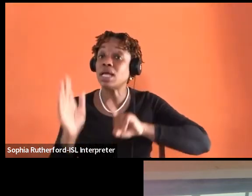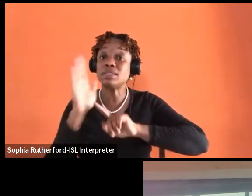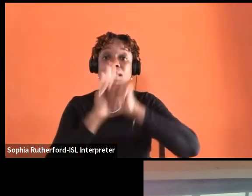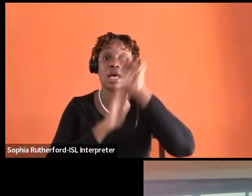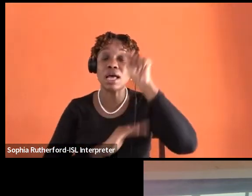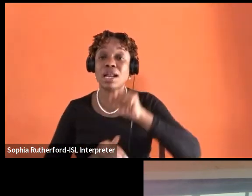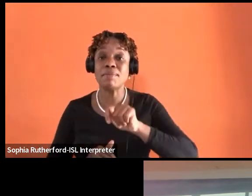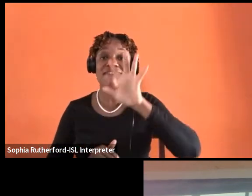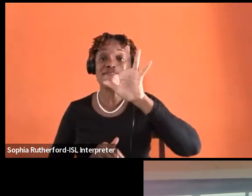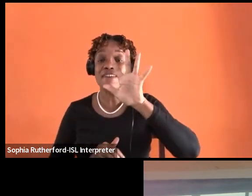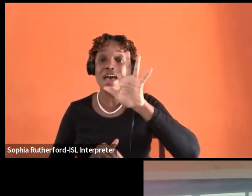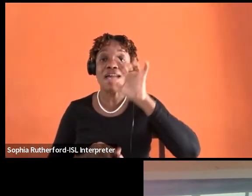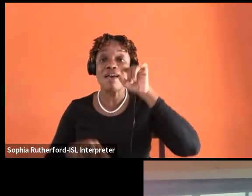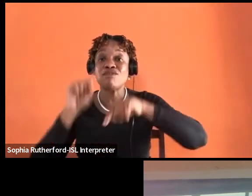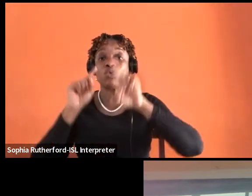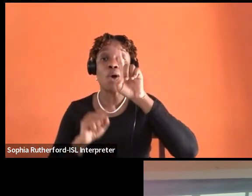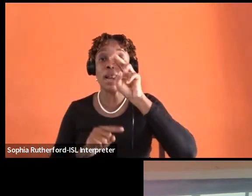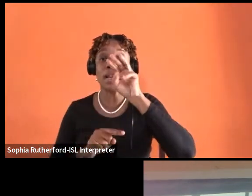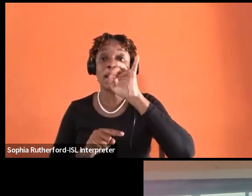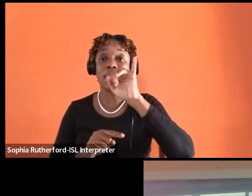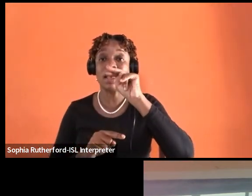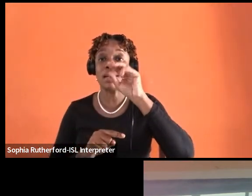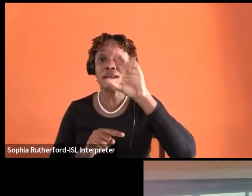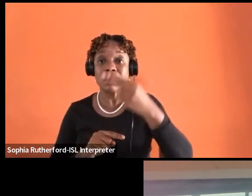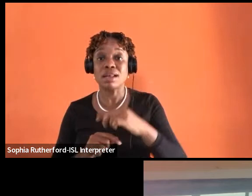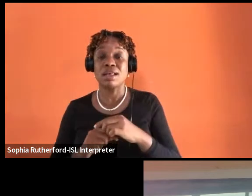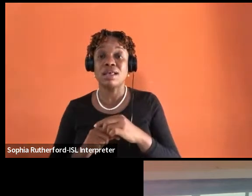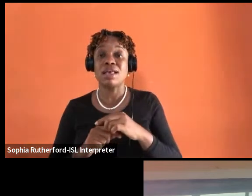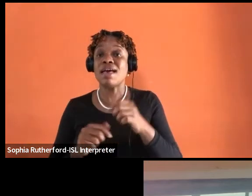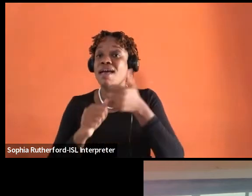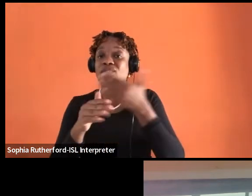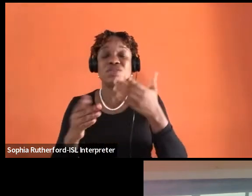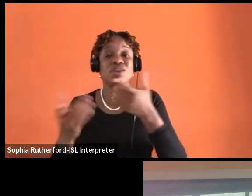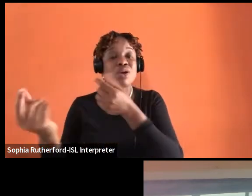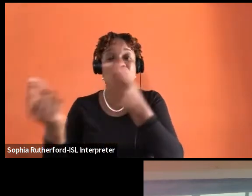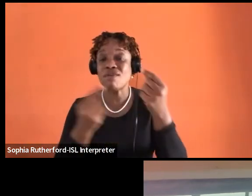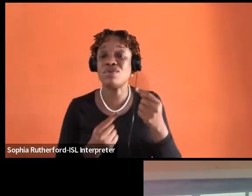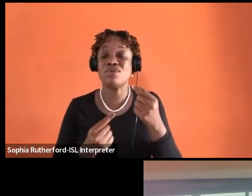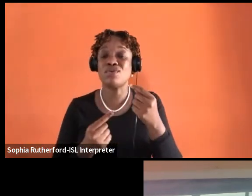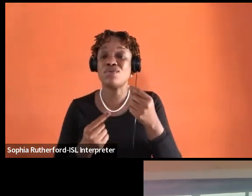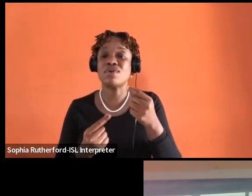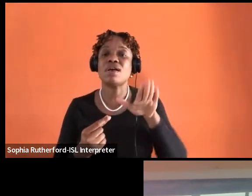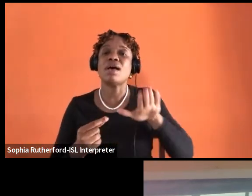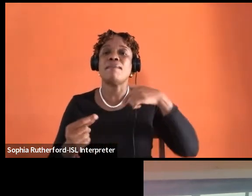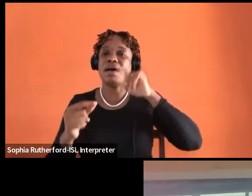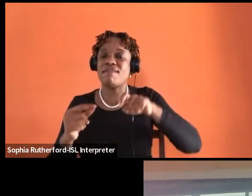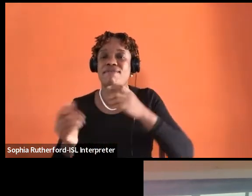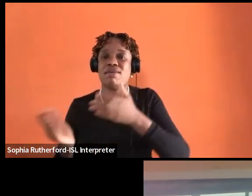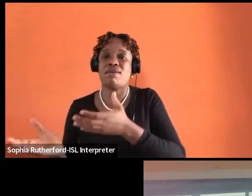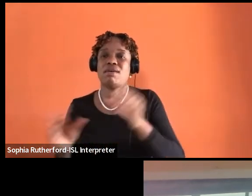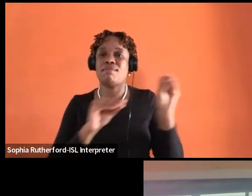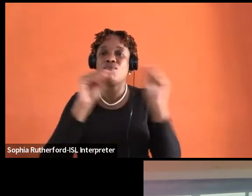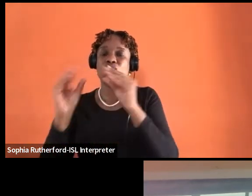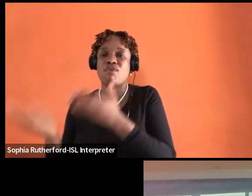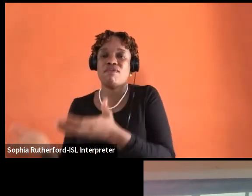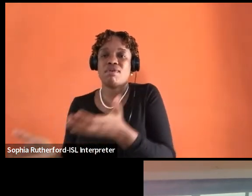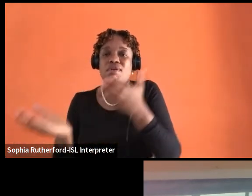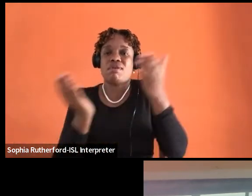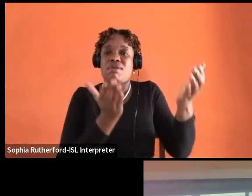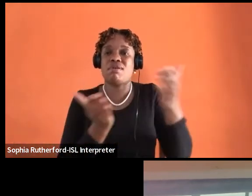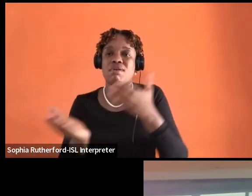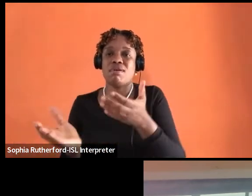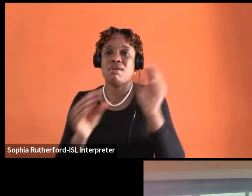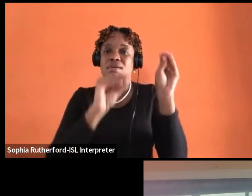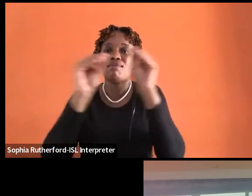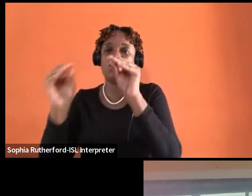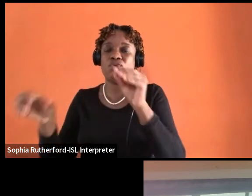And up and down, every move the child wanted to make, I have to do that until little by little, I held her hand and she